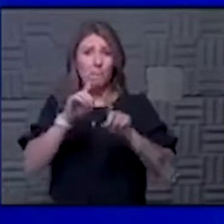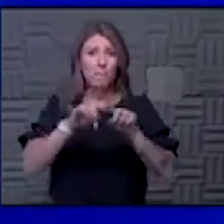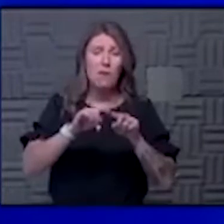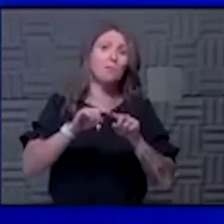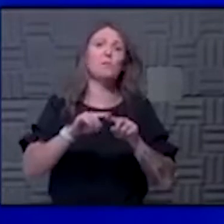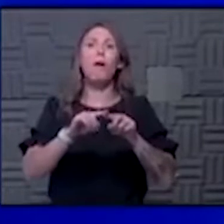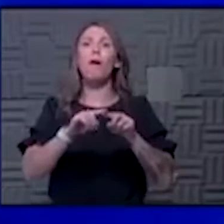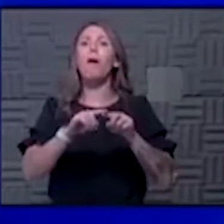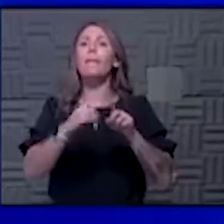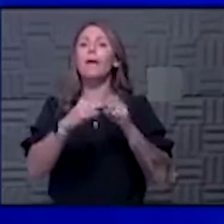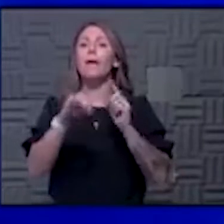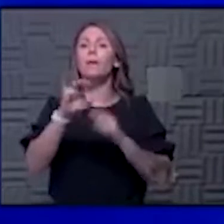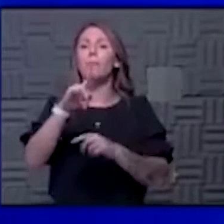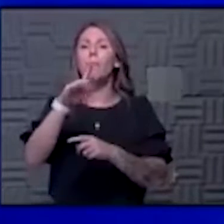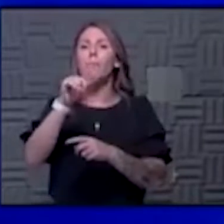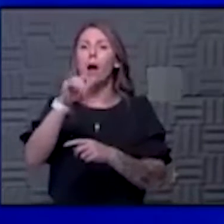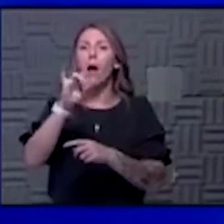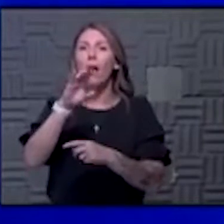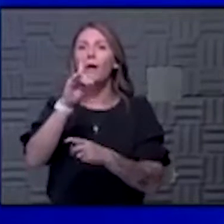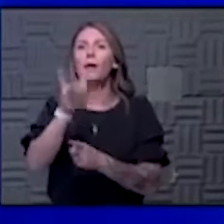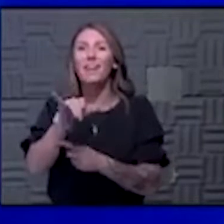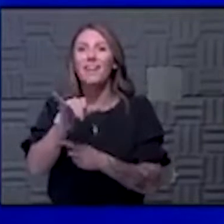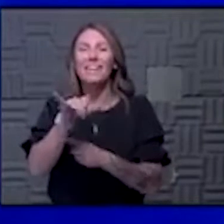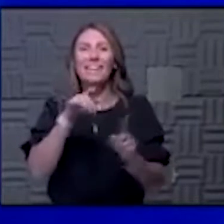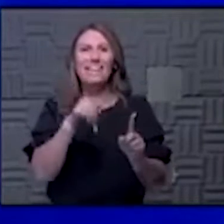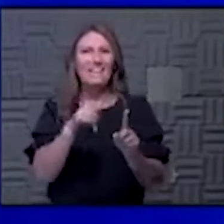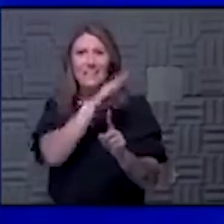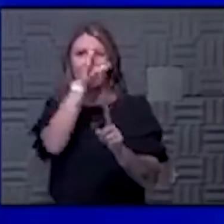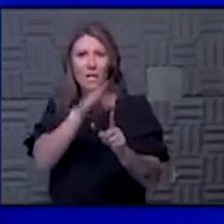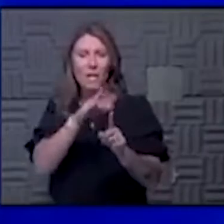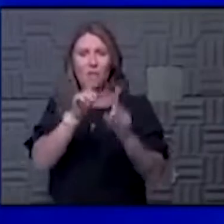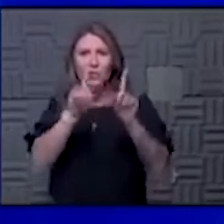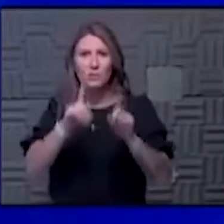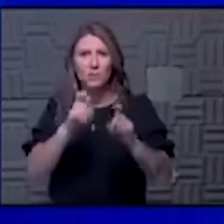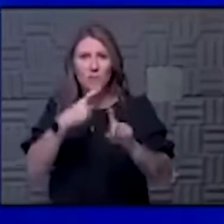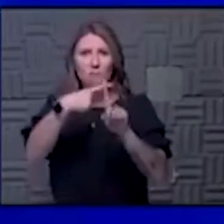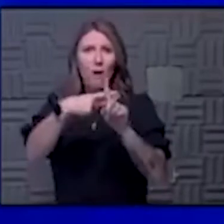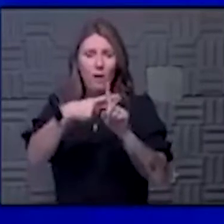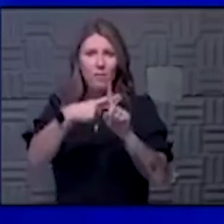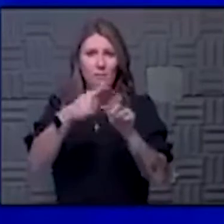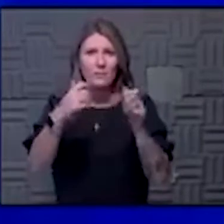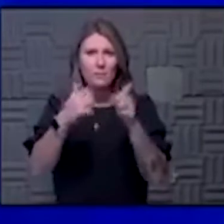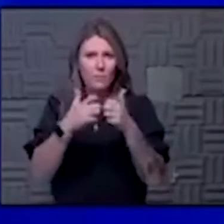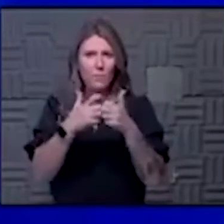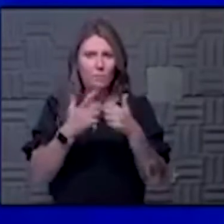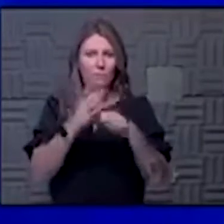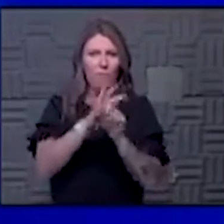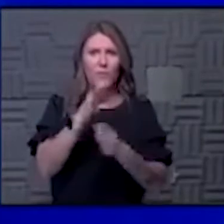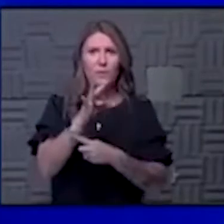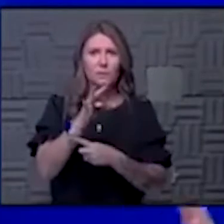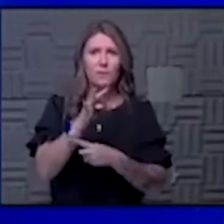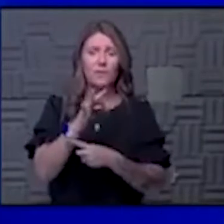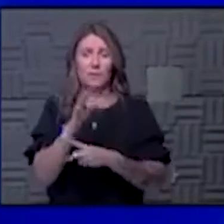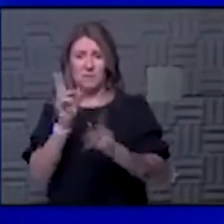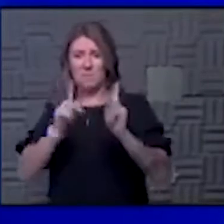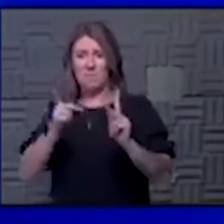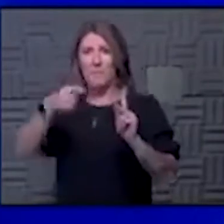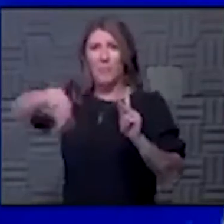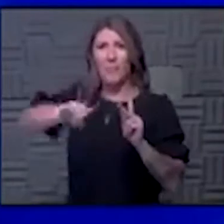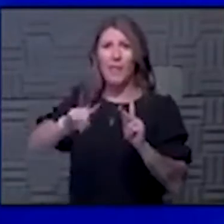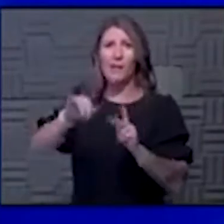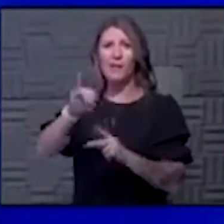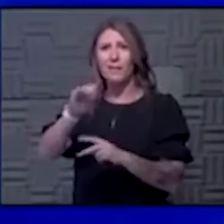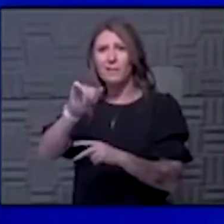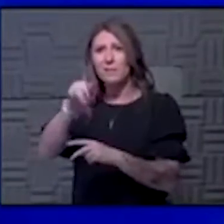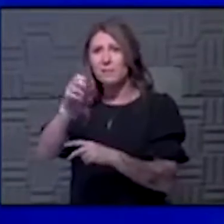tested positive with a PCR. So if you think about that, that means for everyone we know, at least in Iceland, you probably had another person Right. who